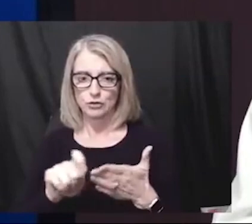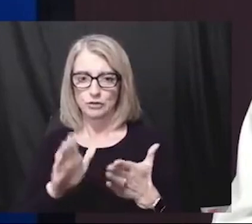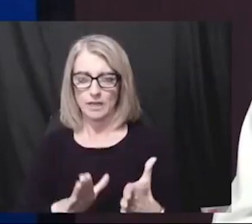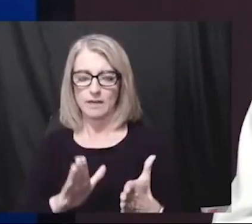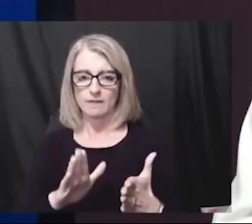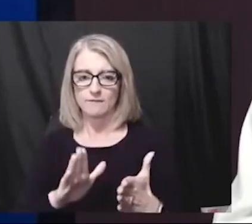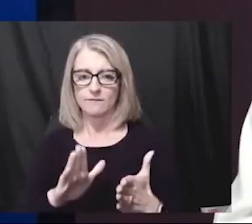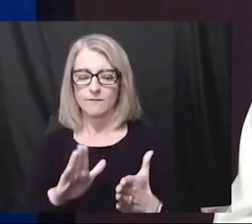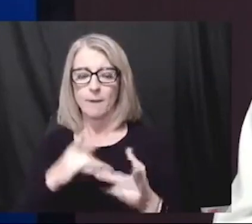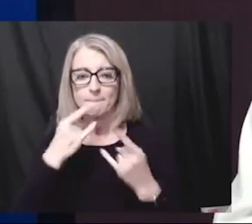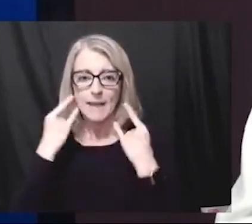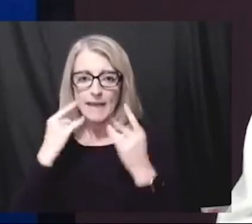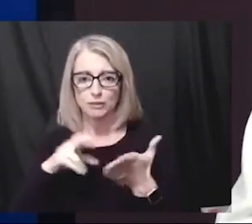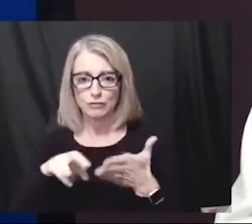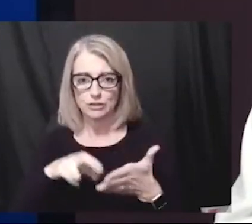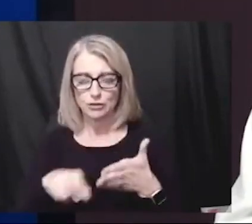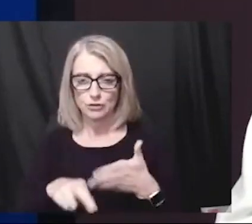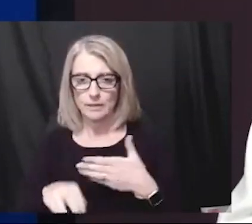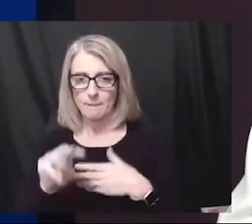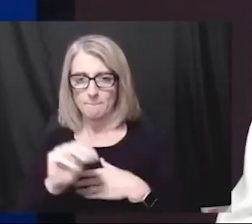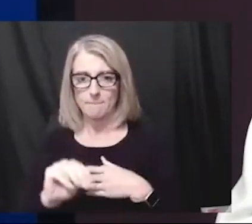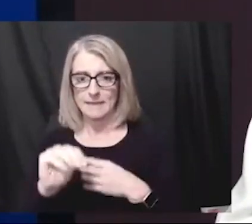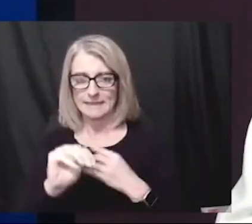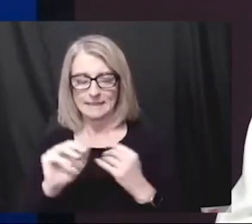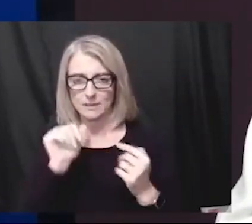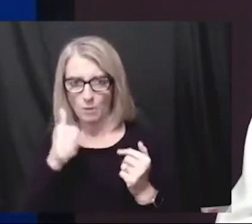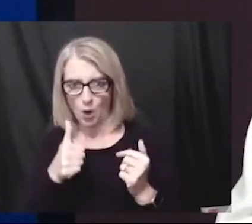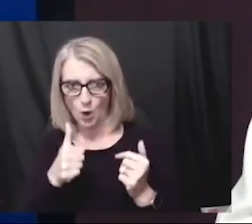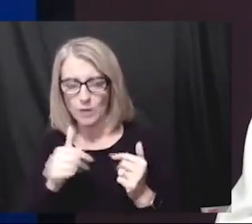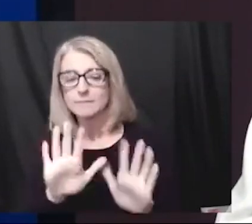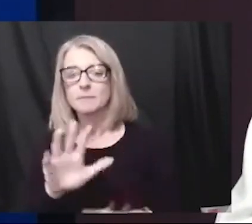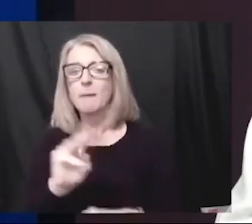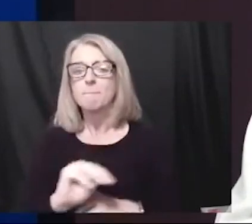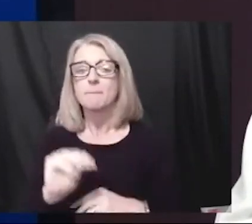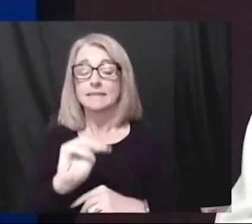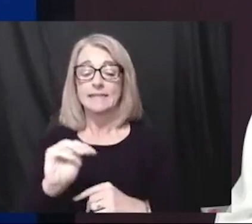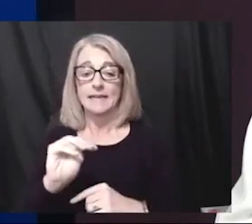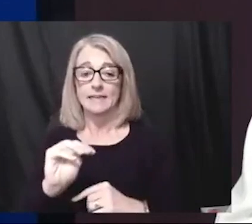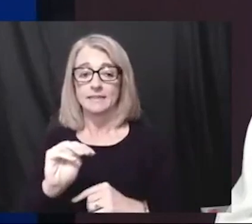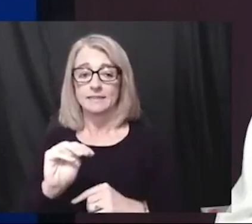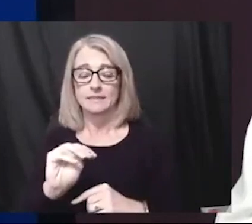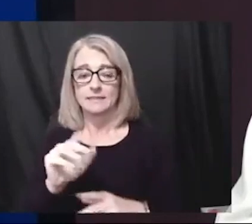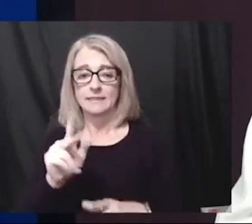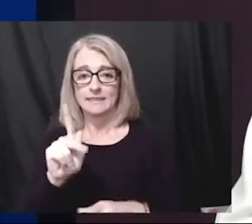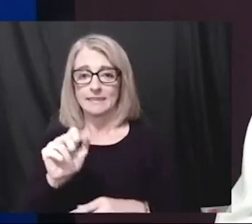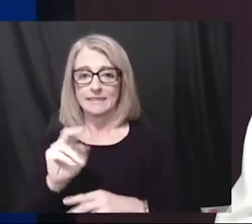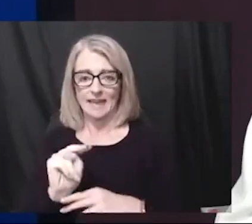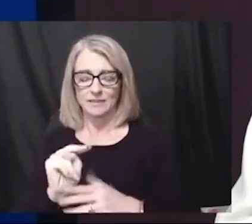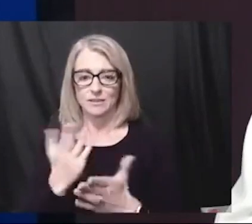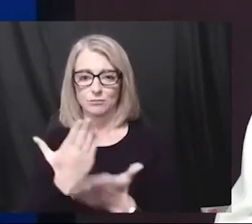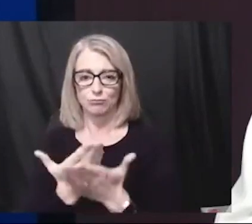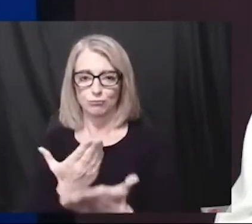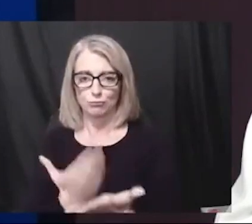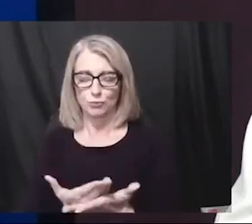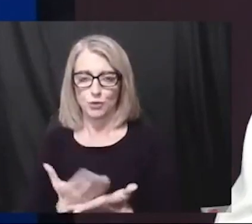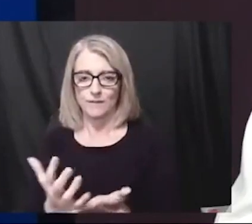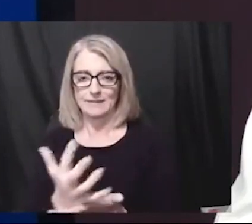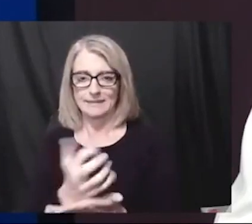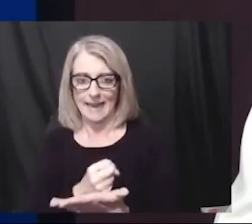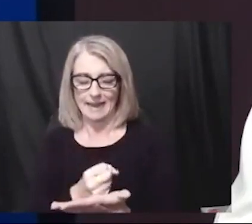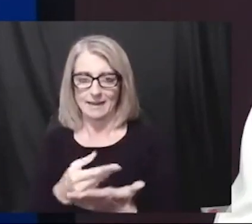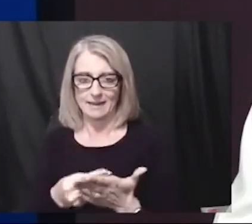an extraordinarily rare feature, mostly found in the J&J vaccine or AstraZeneca. We don't give that in the United States. And if you want to, you don't have to